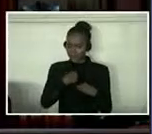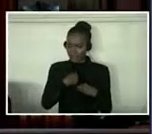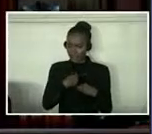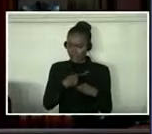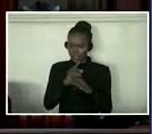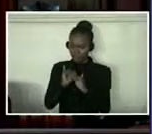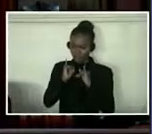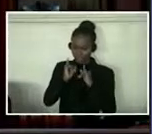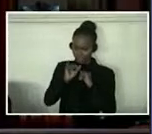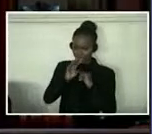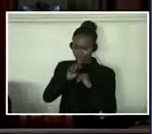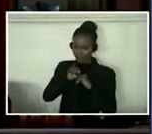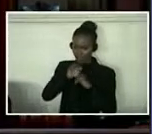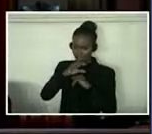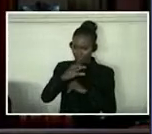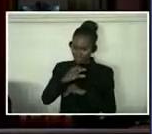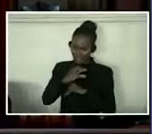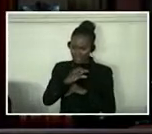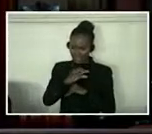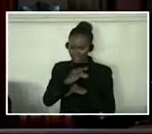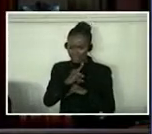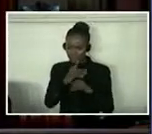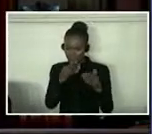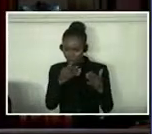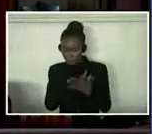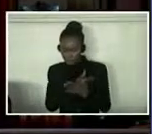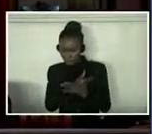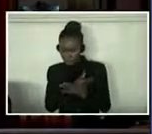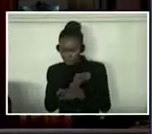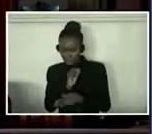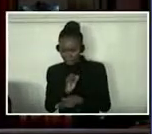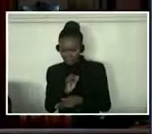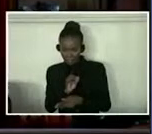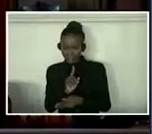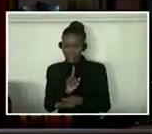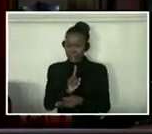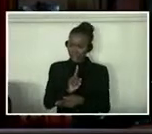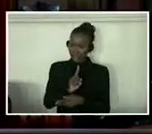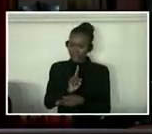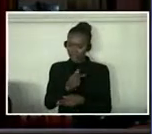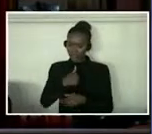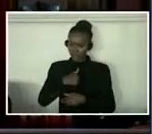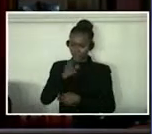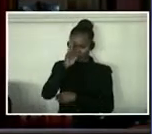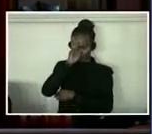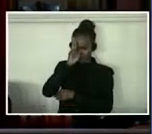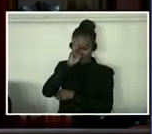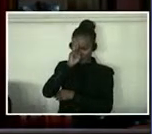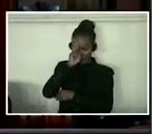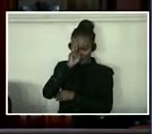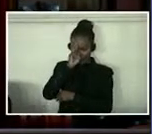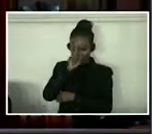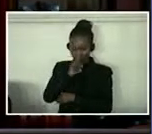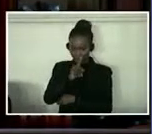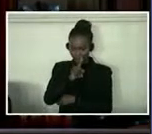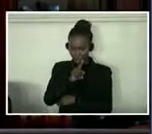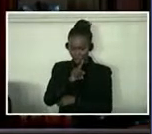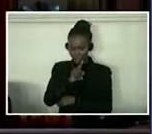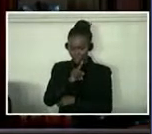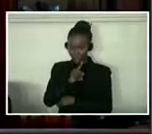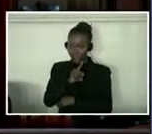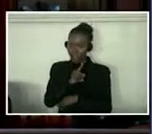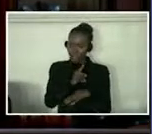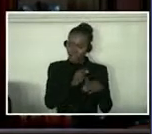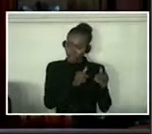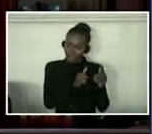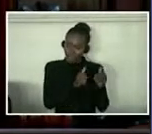the embassy to the podium i don't remember recognizing her colleague